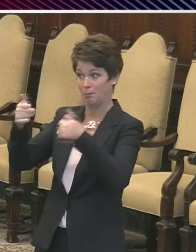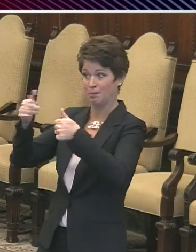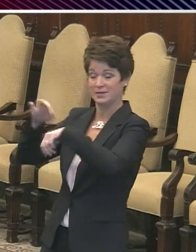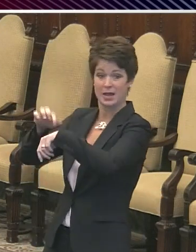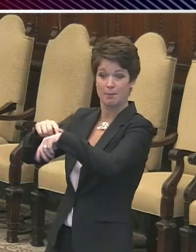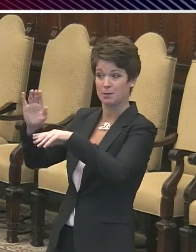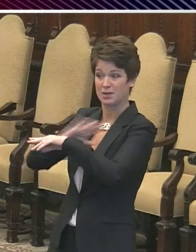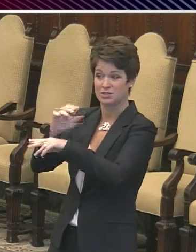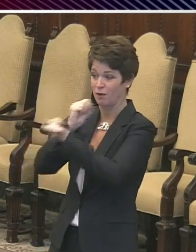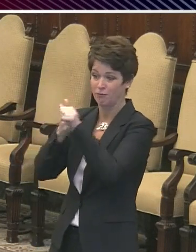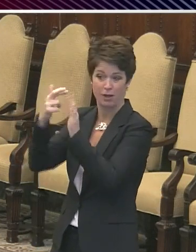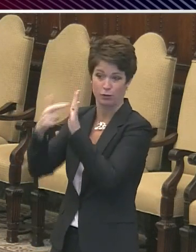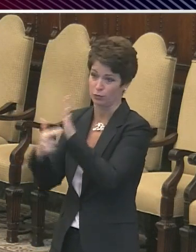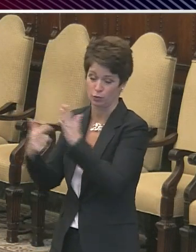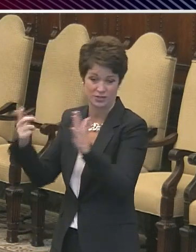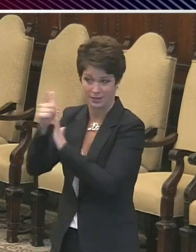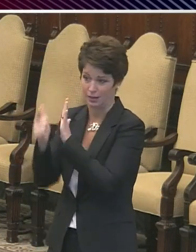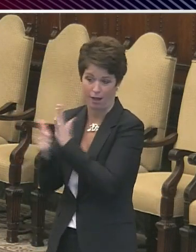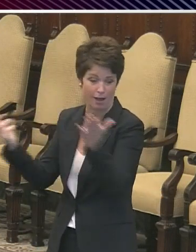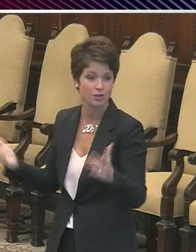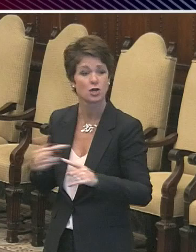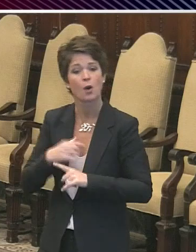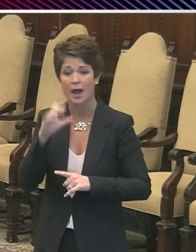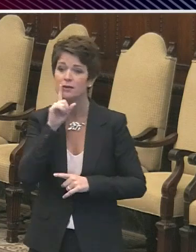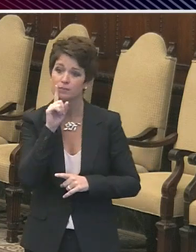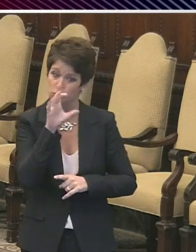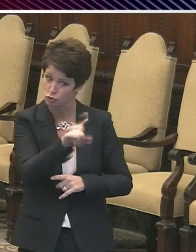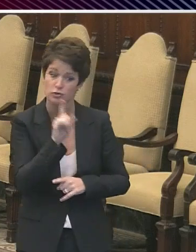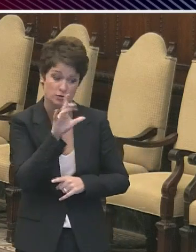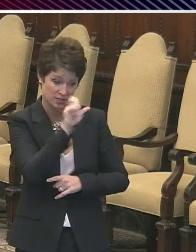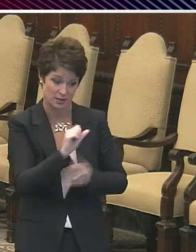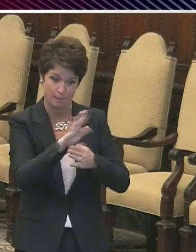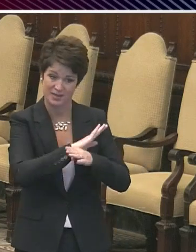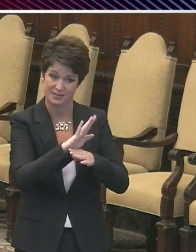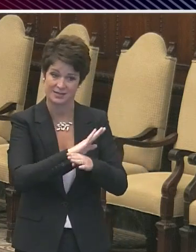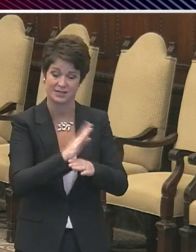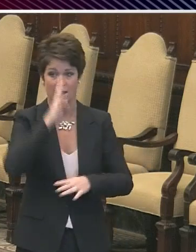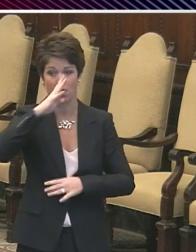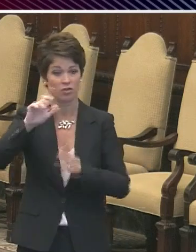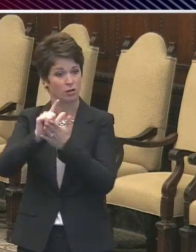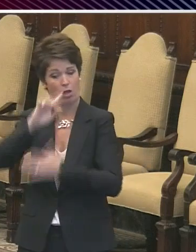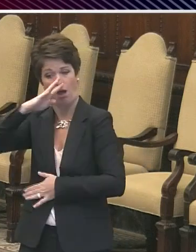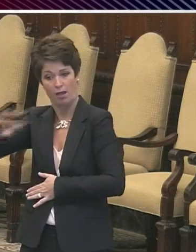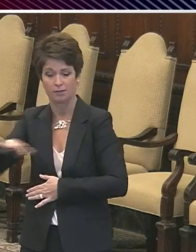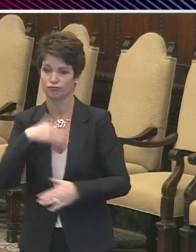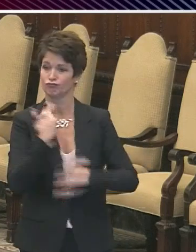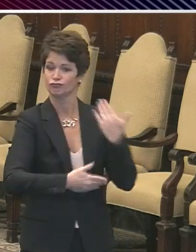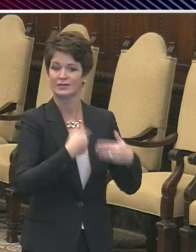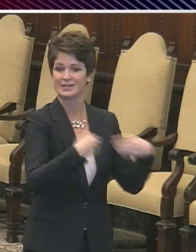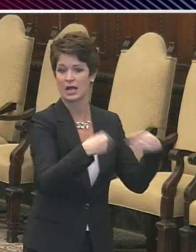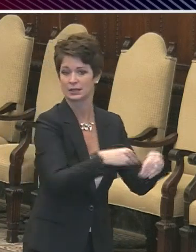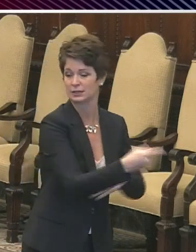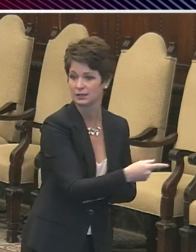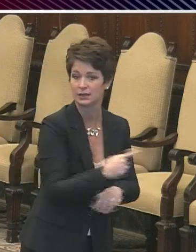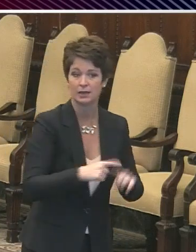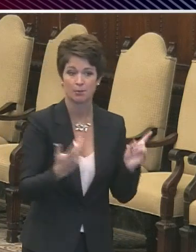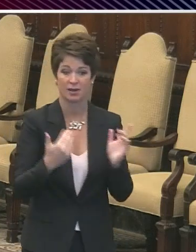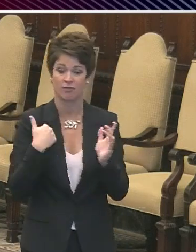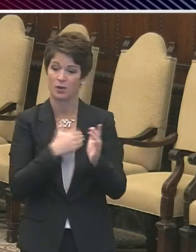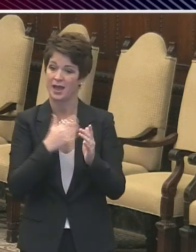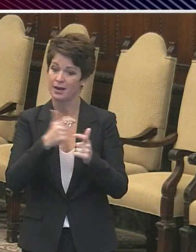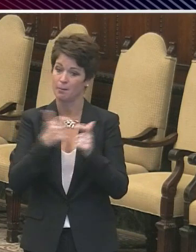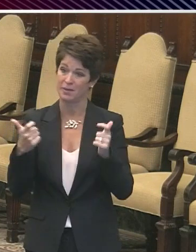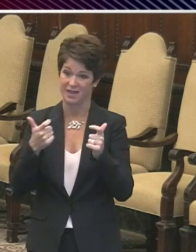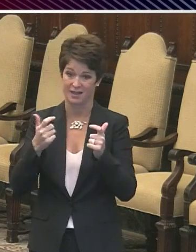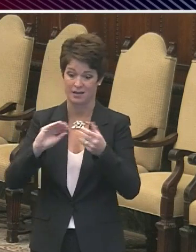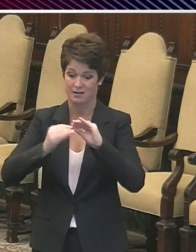follow the regulations of the law. So yeah, I assume that there are some. The issue, frankly, is this: if we have a major surge